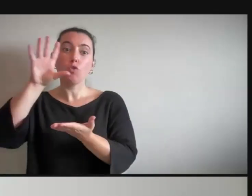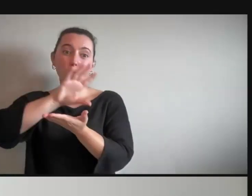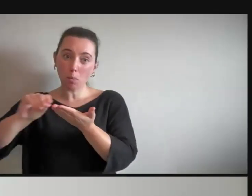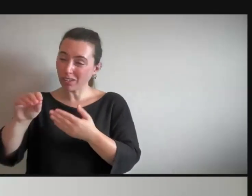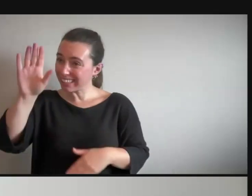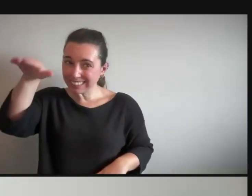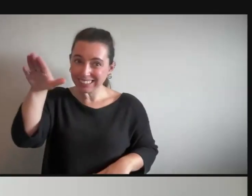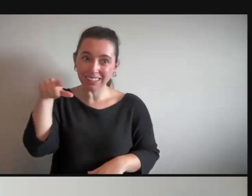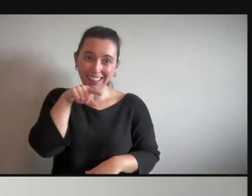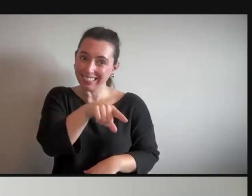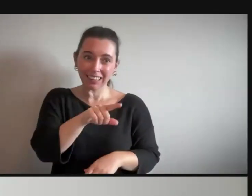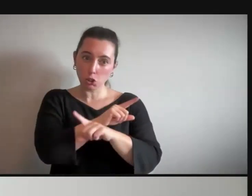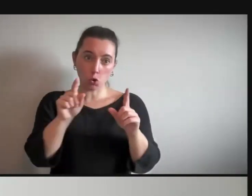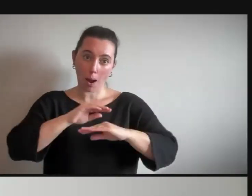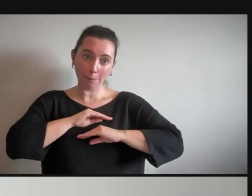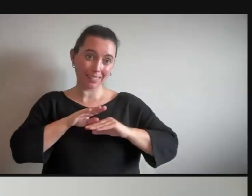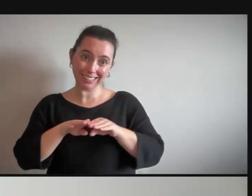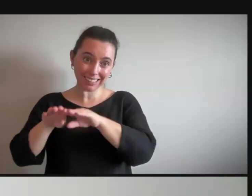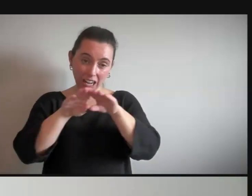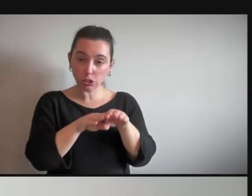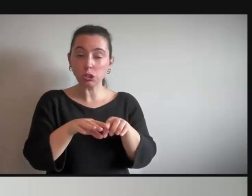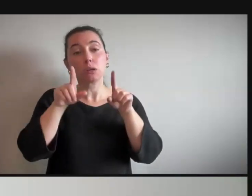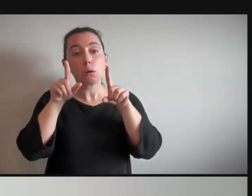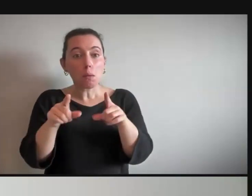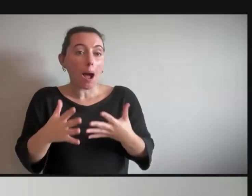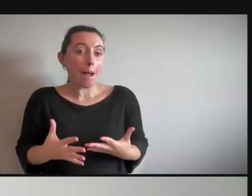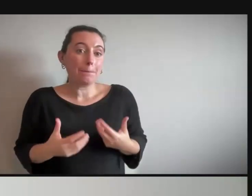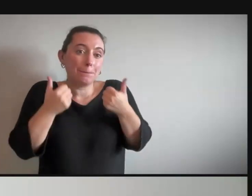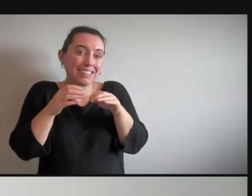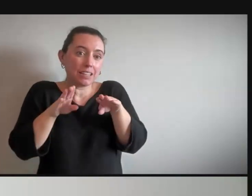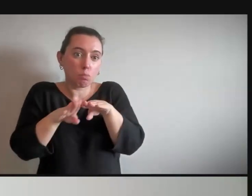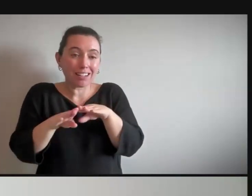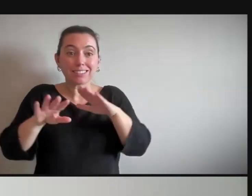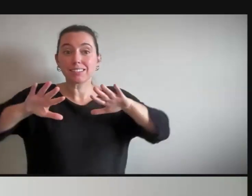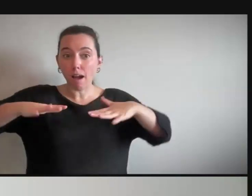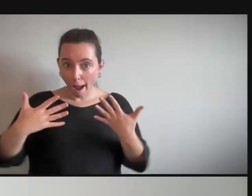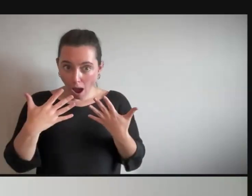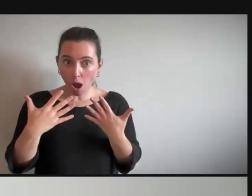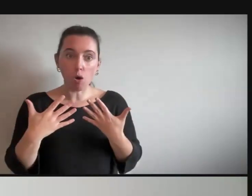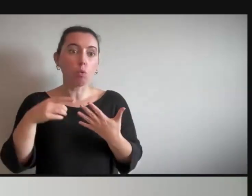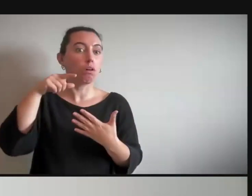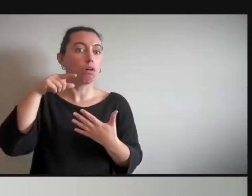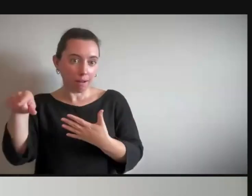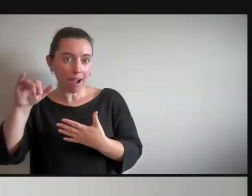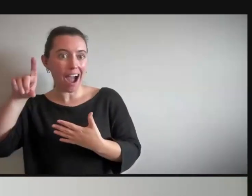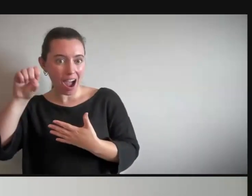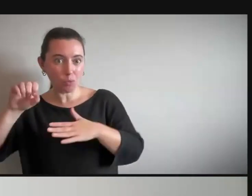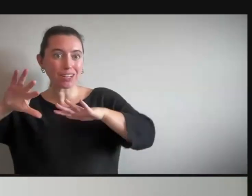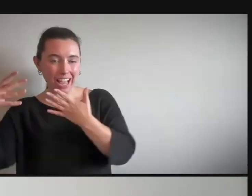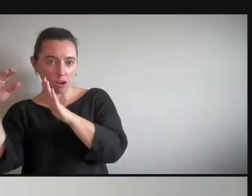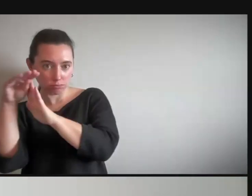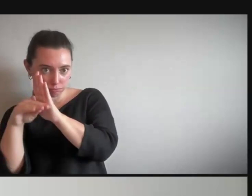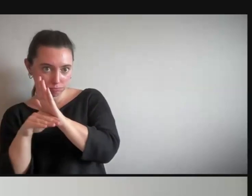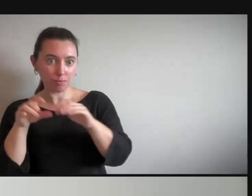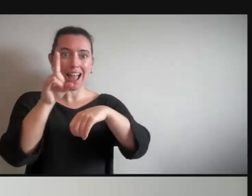standards, but this is what you could do from a best practice point of view. And that best practice is different on iOS to what it would be on